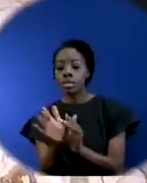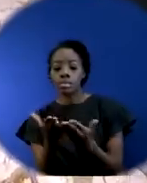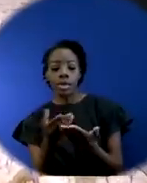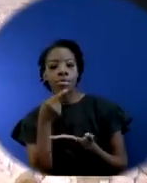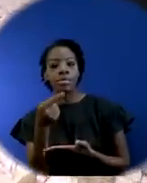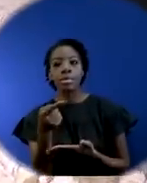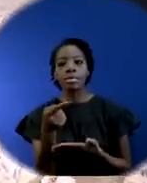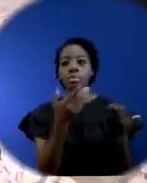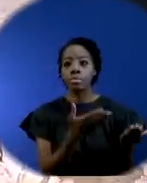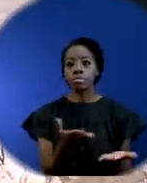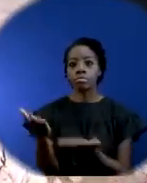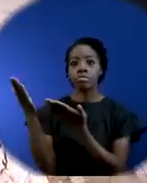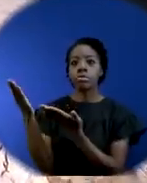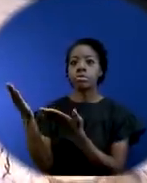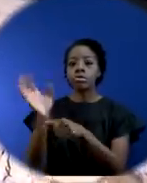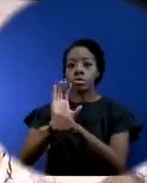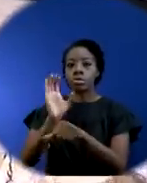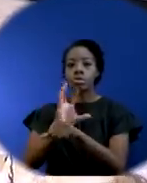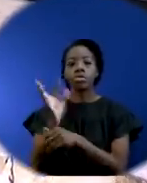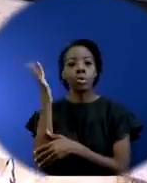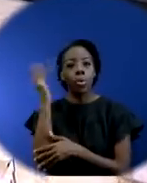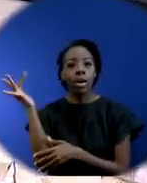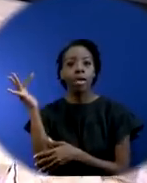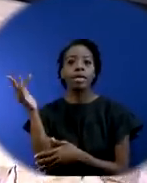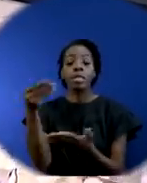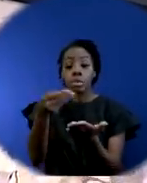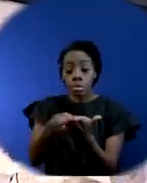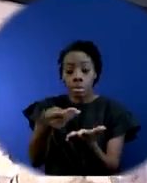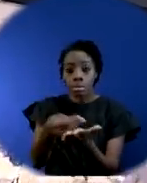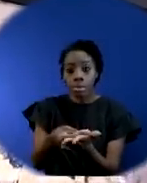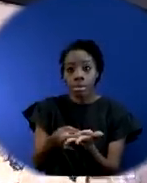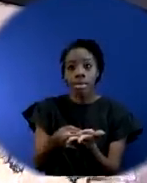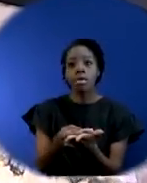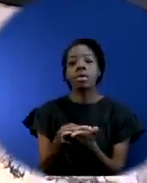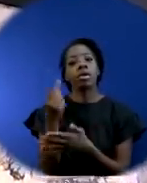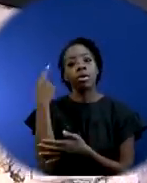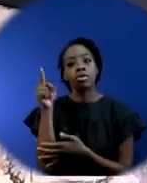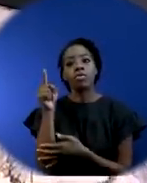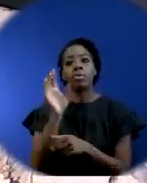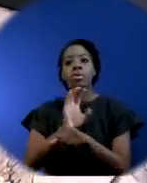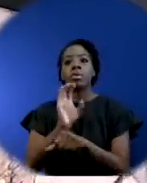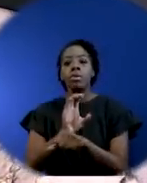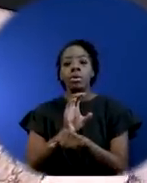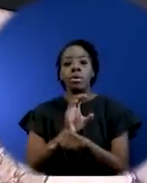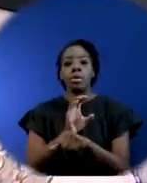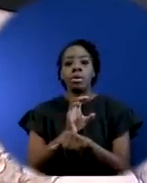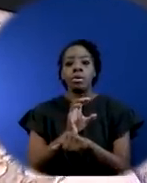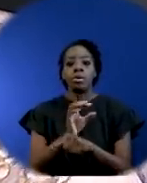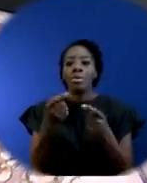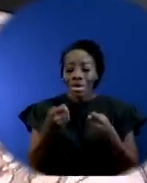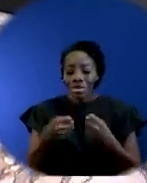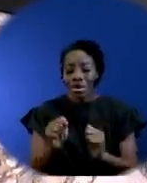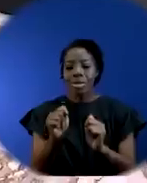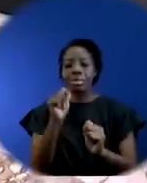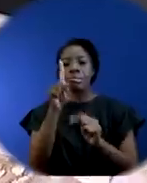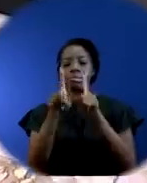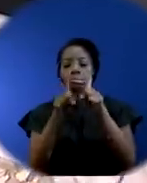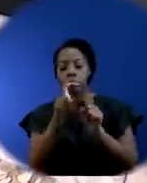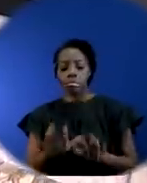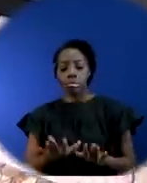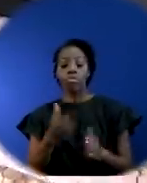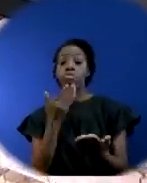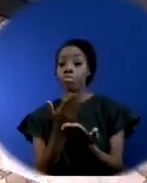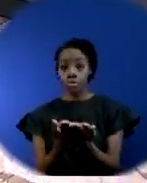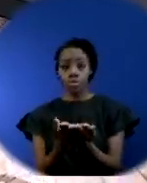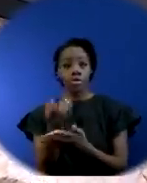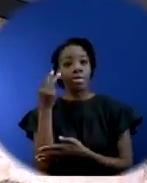supposed to bring that tithe into the storehouse, that there will be provisions, meat in God's house. Then we can try him, test him, prove him,